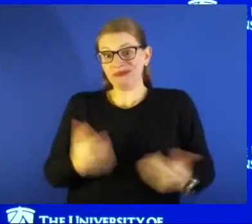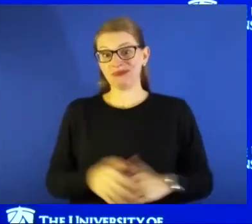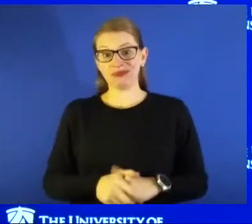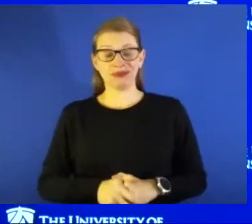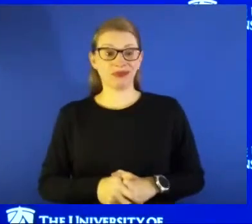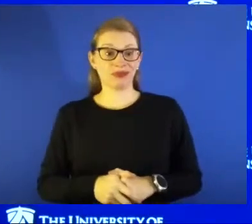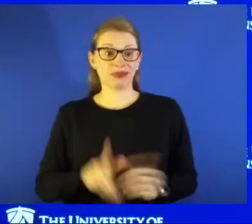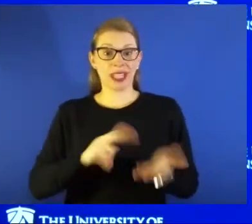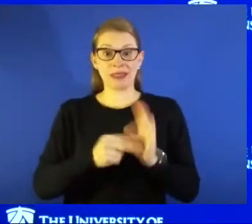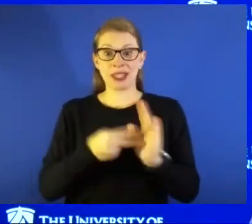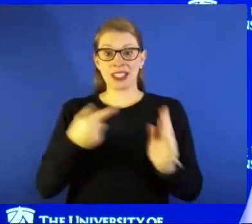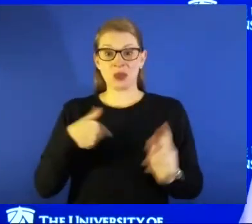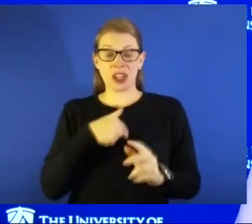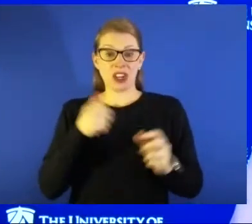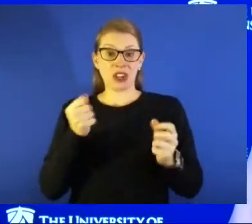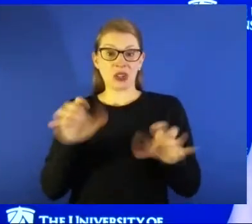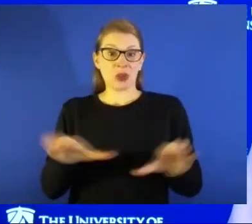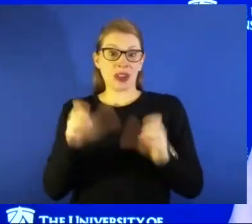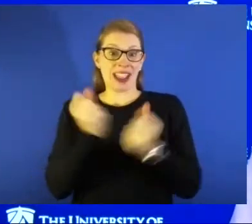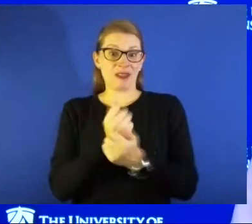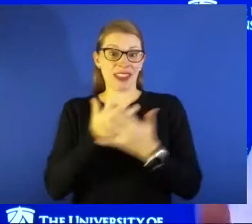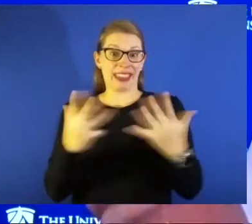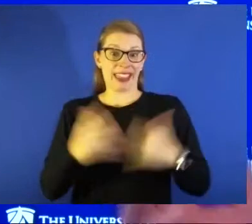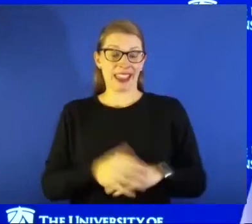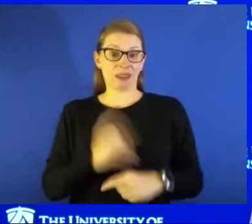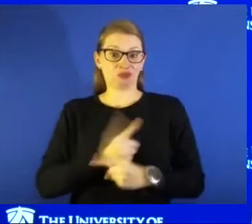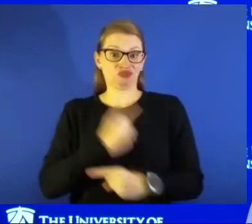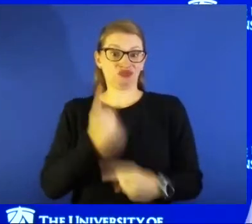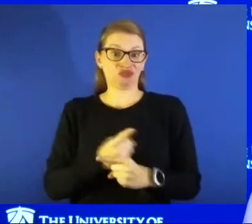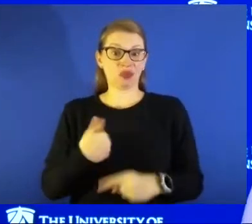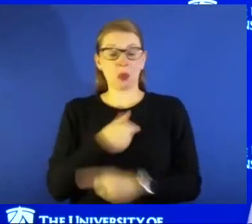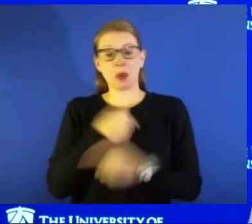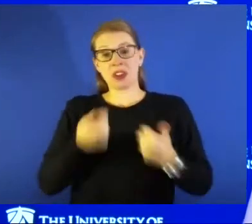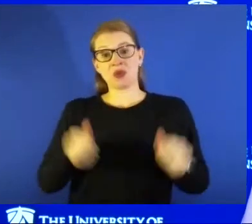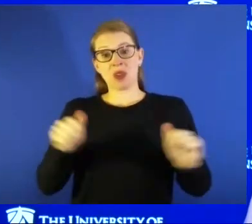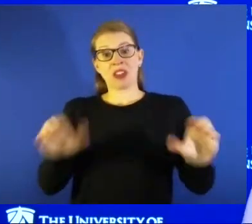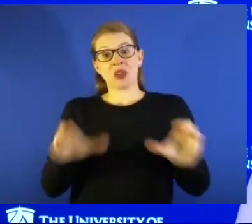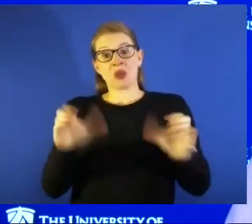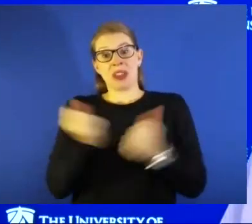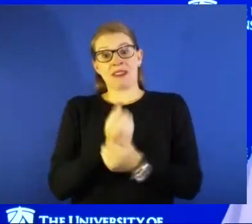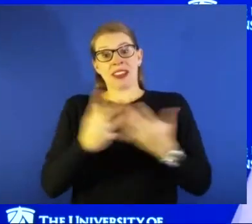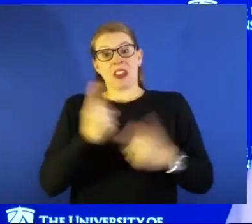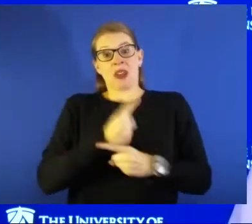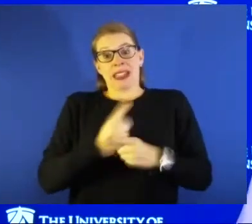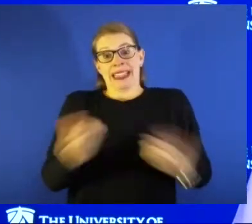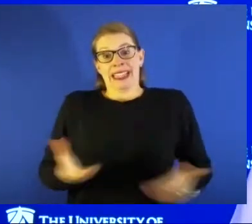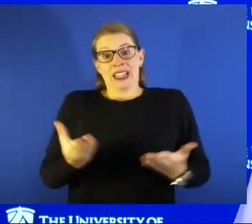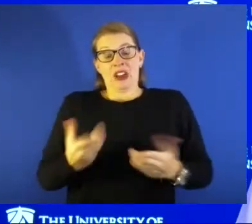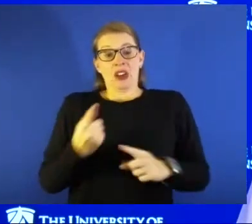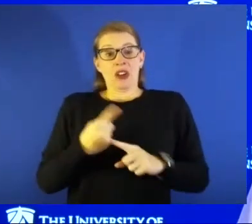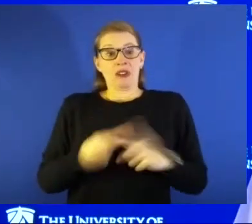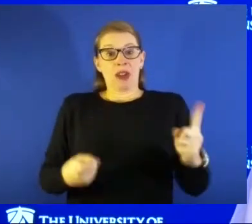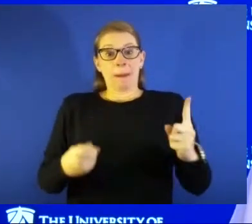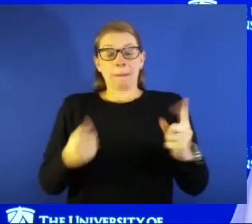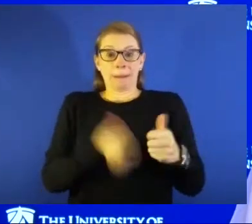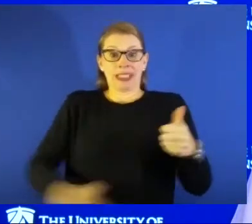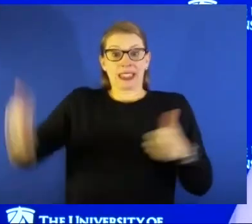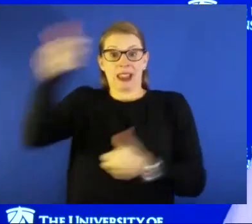we are doing everything correctly. We are trying to do everything correctly here from the top down at this health